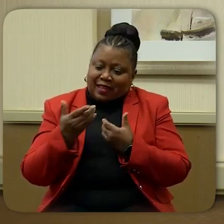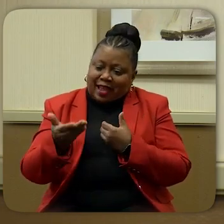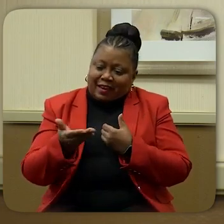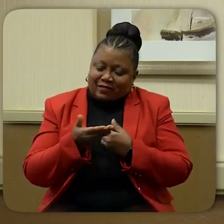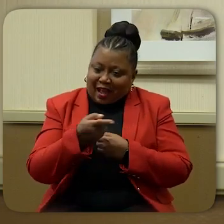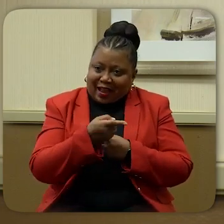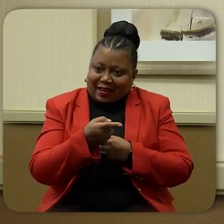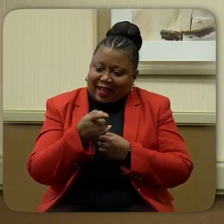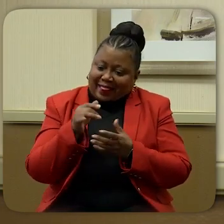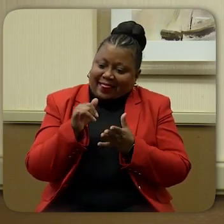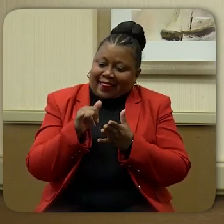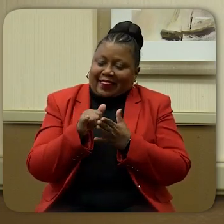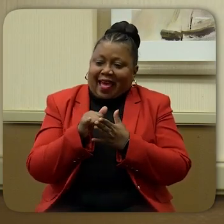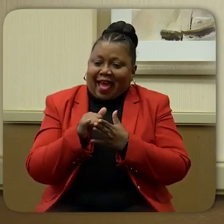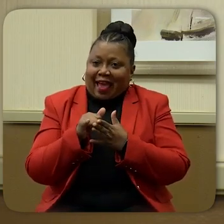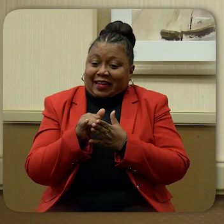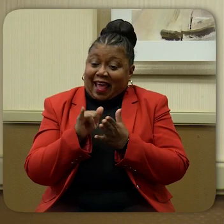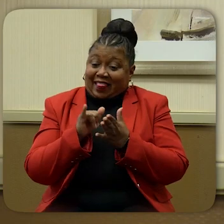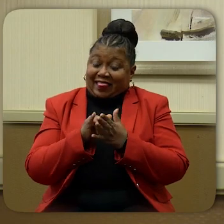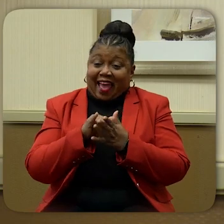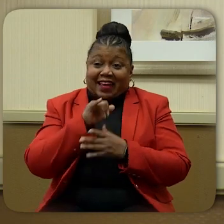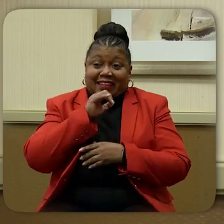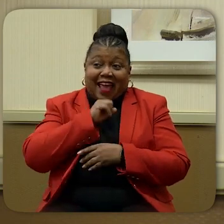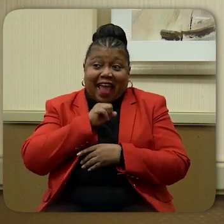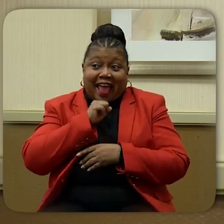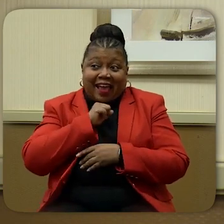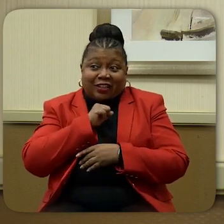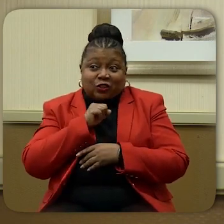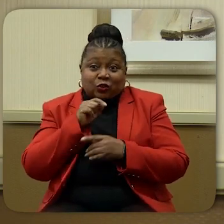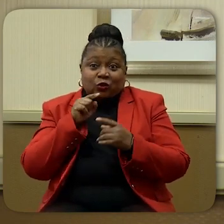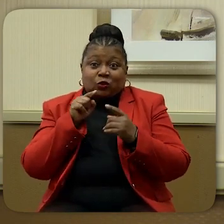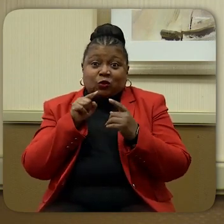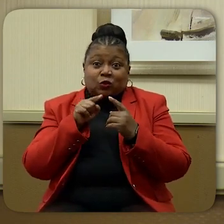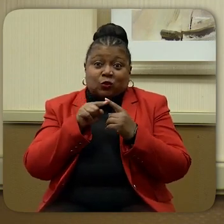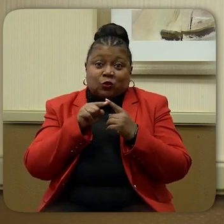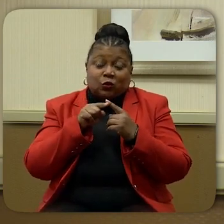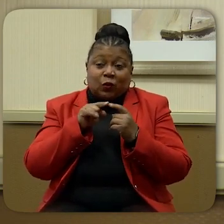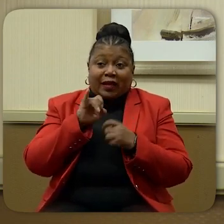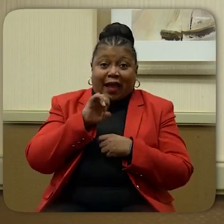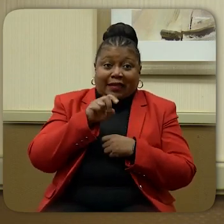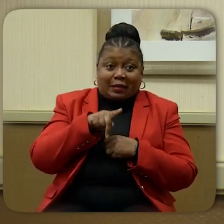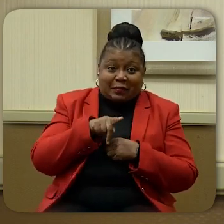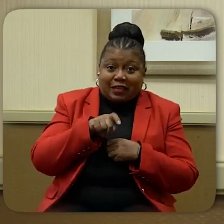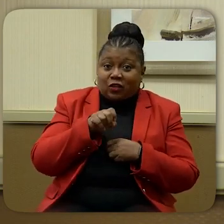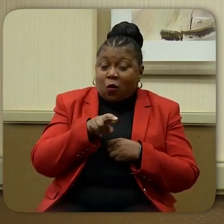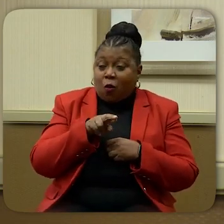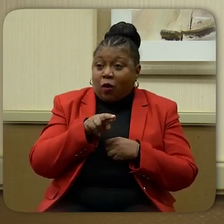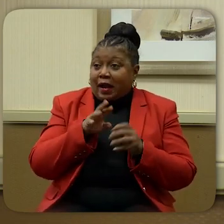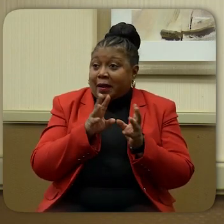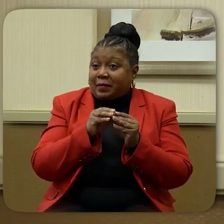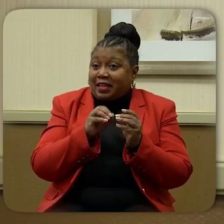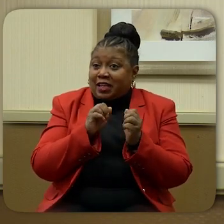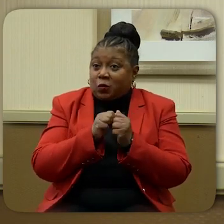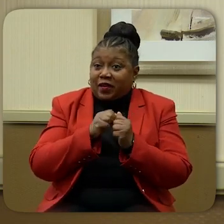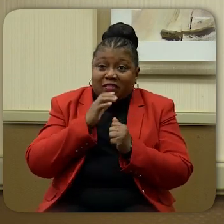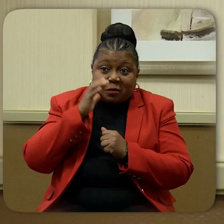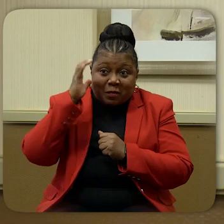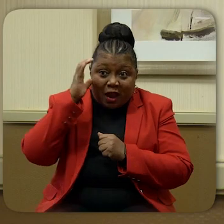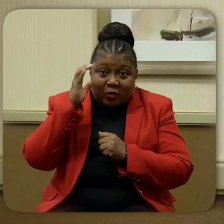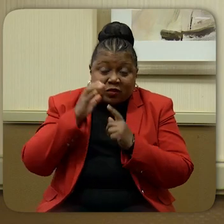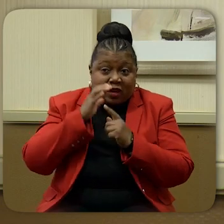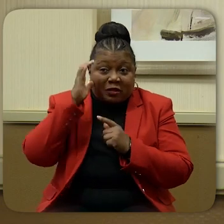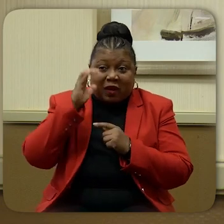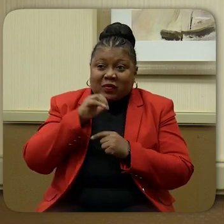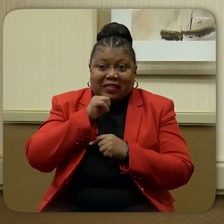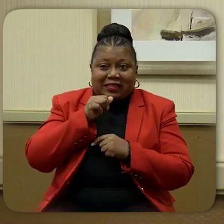invite that at that age to an IEP or a meeting with the parents, and the